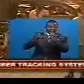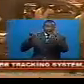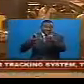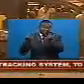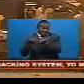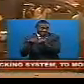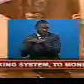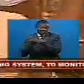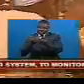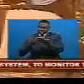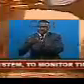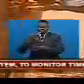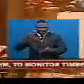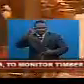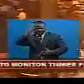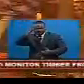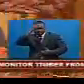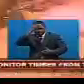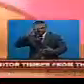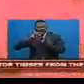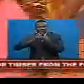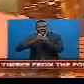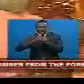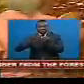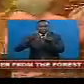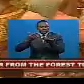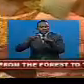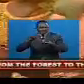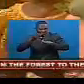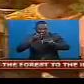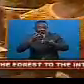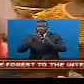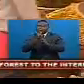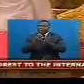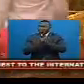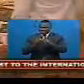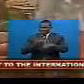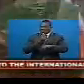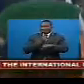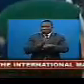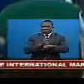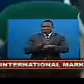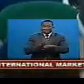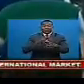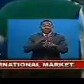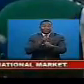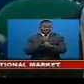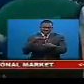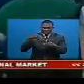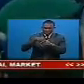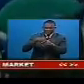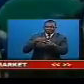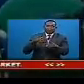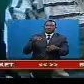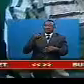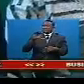assemblies with the requisite knowledge on how to implement the local economic development program. The workshop was attended by